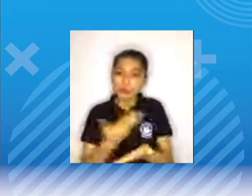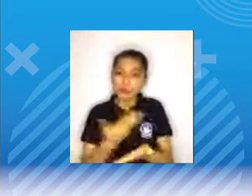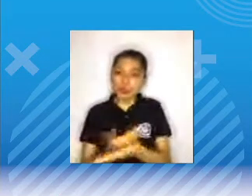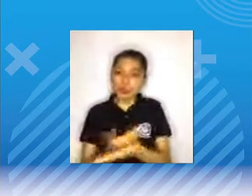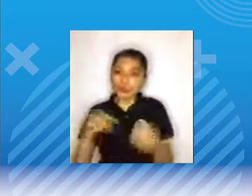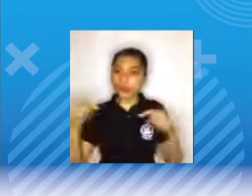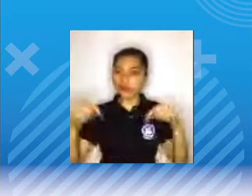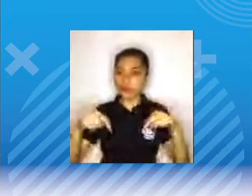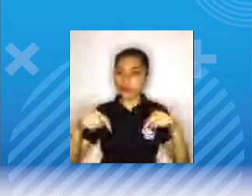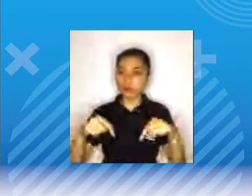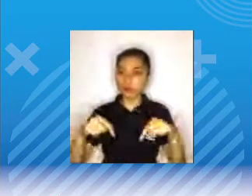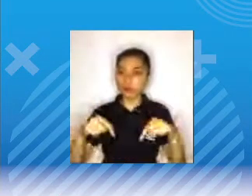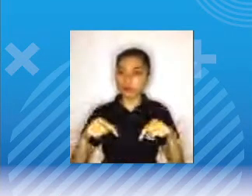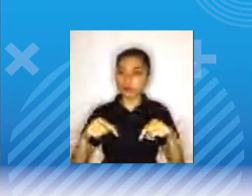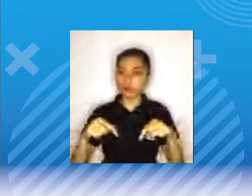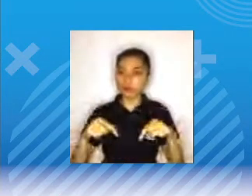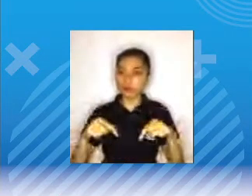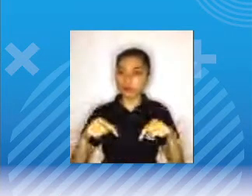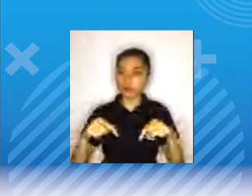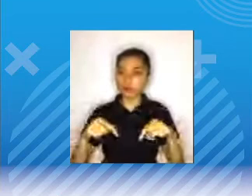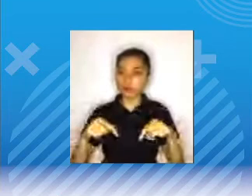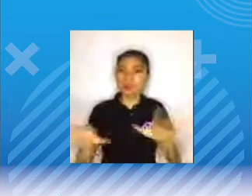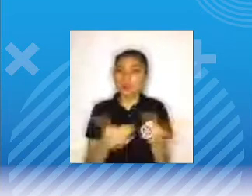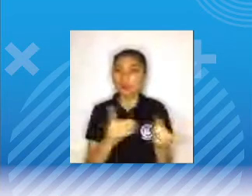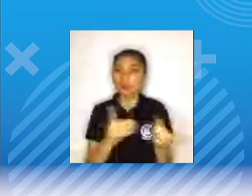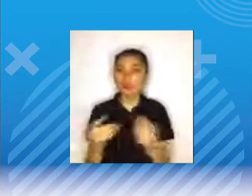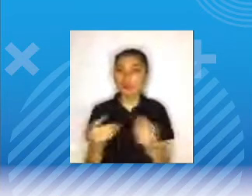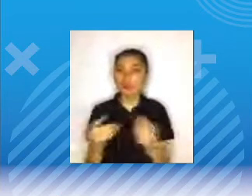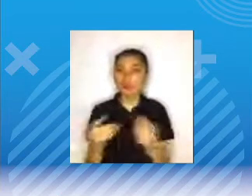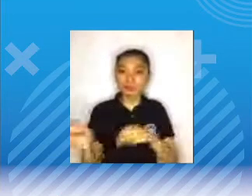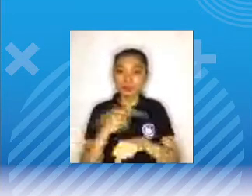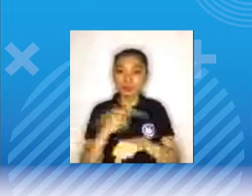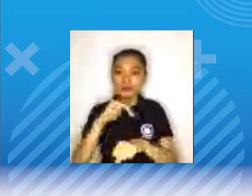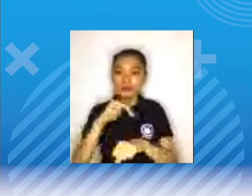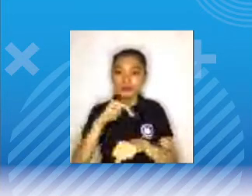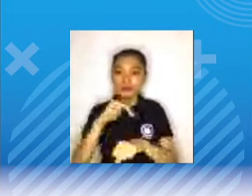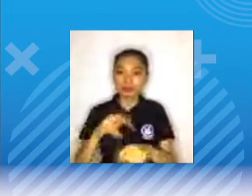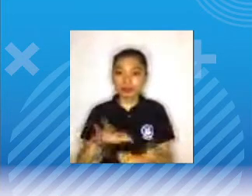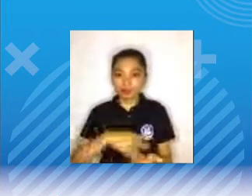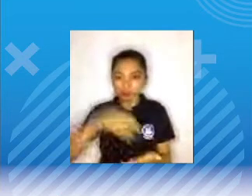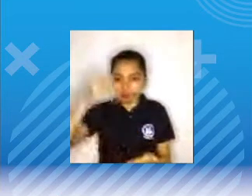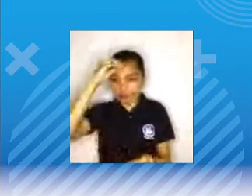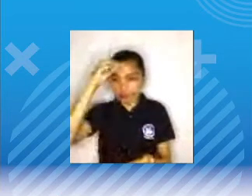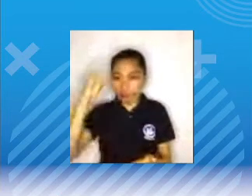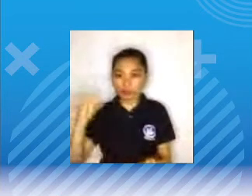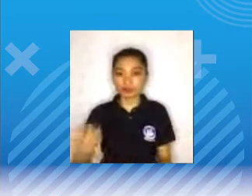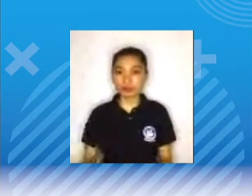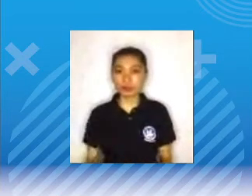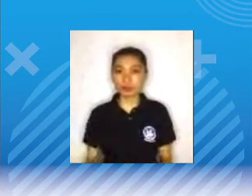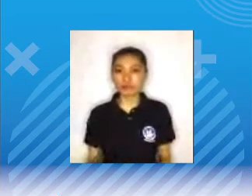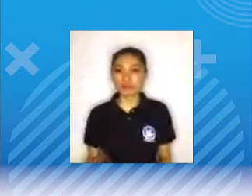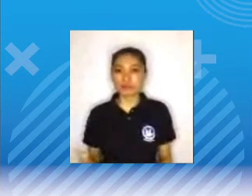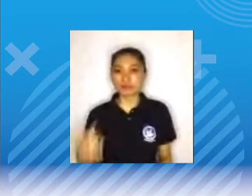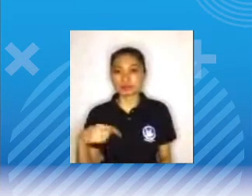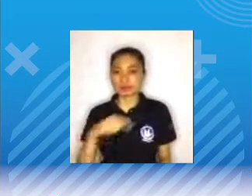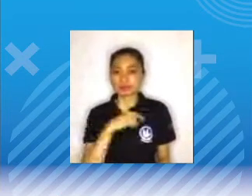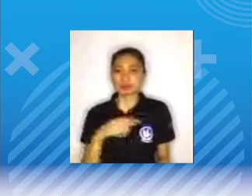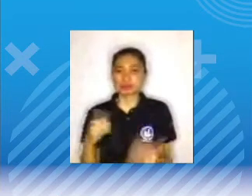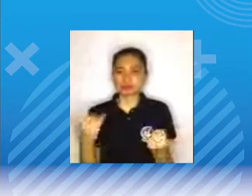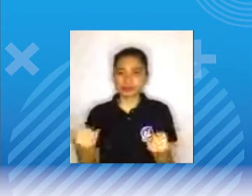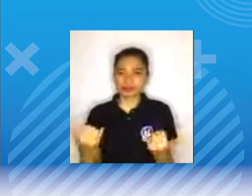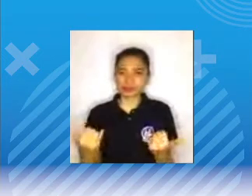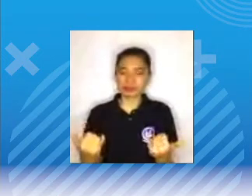distance learning, medyo nabulaga po ang lahat. That's why we are in our effort to support